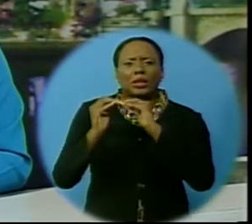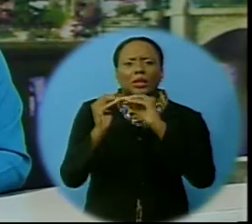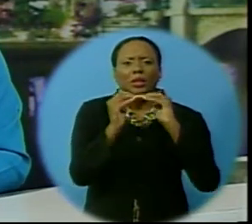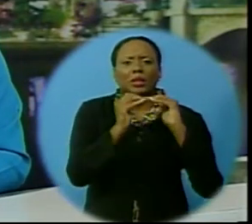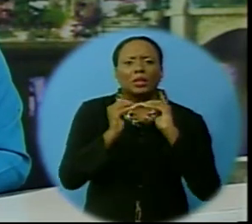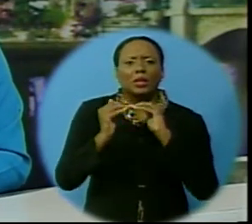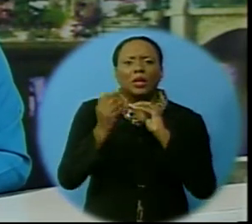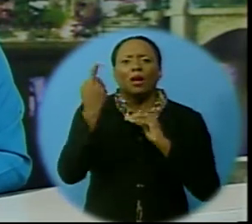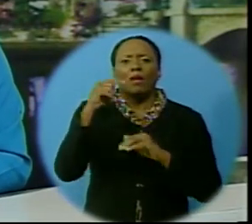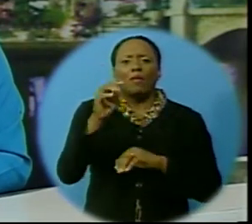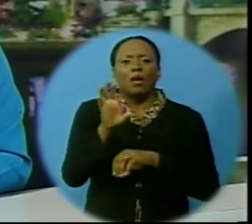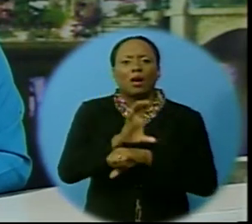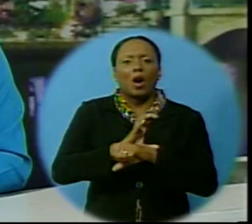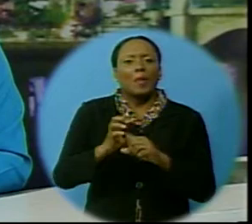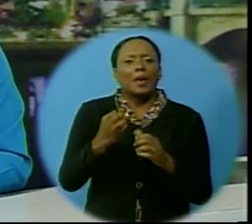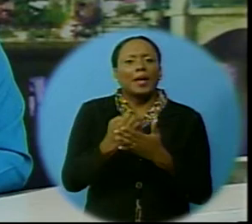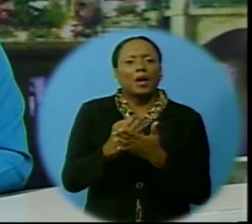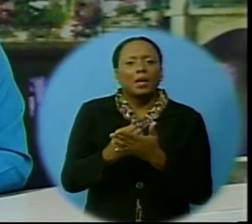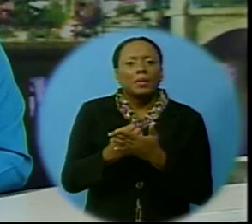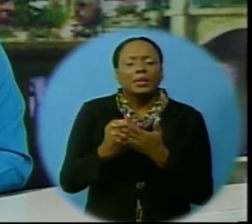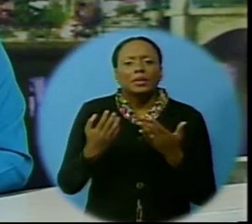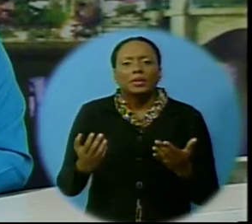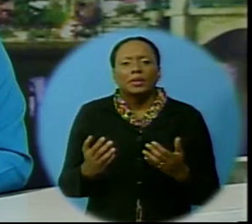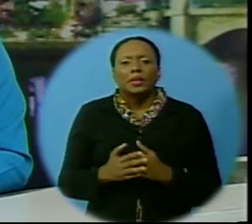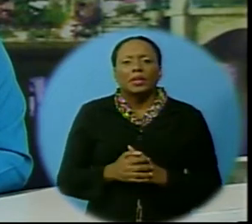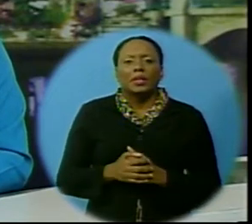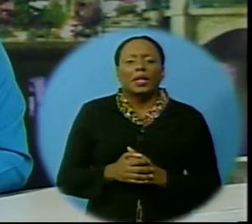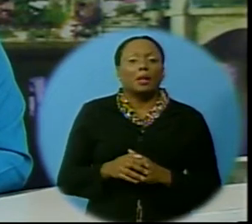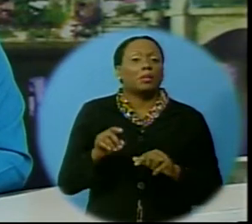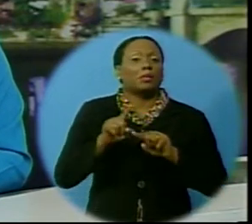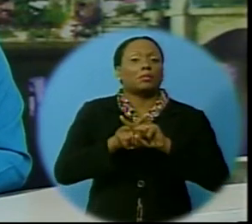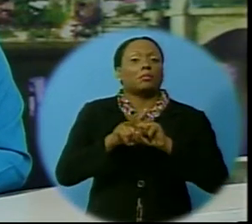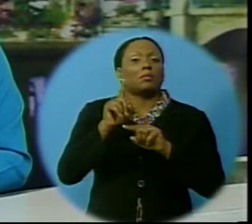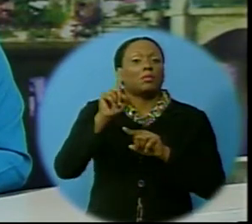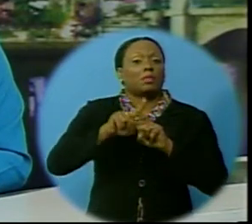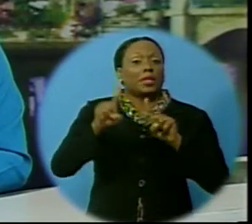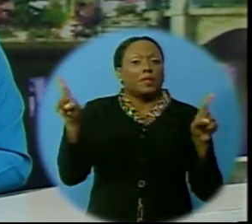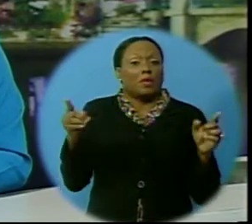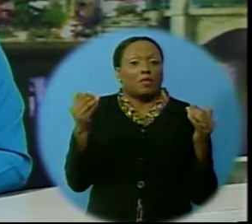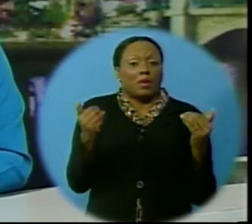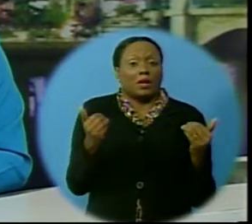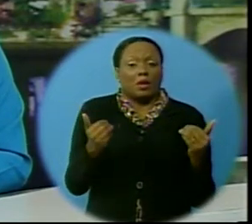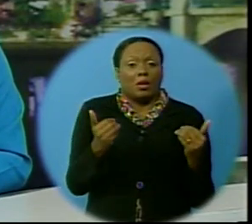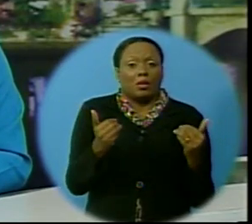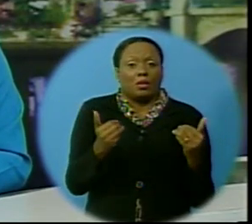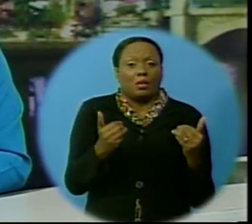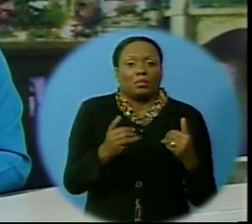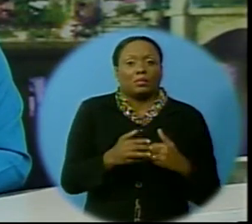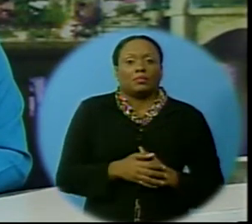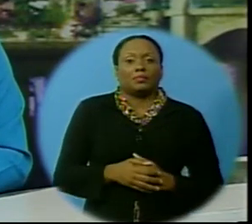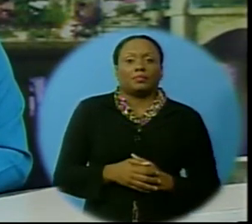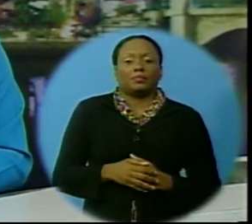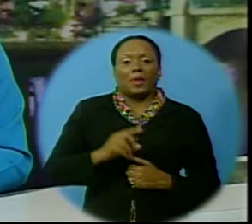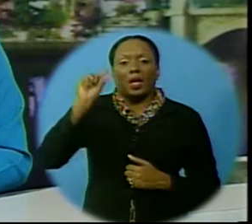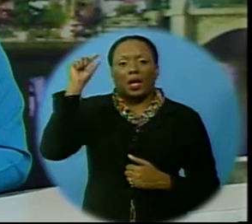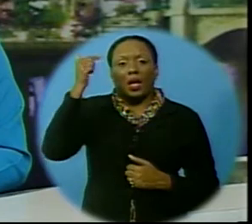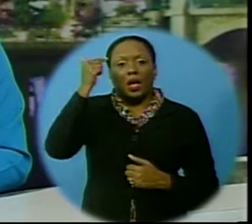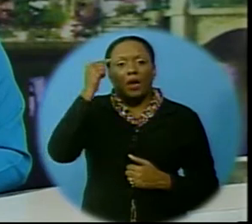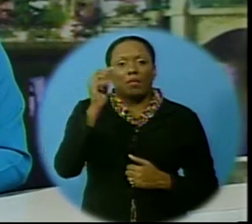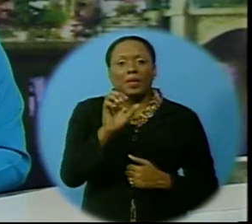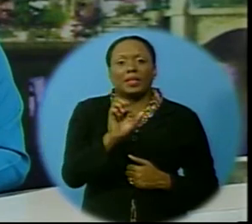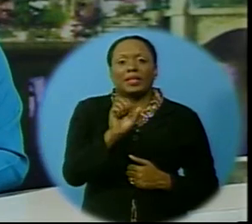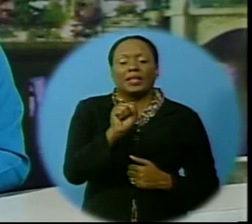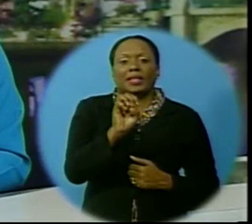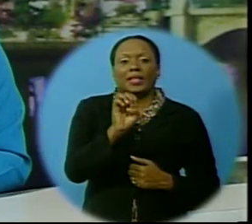reports on performances of Caribbean economies would be far different from the pictures painted in recent publications. This is the view